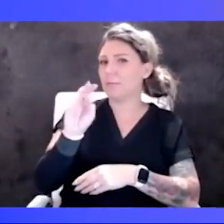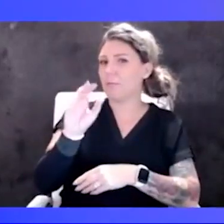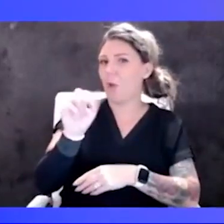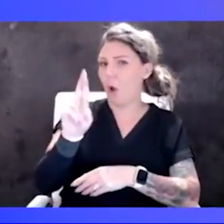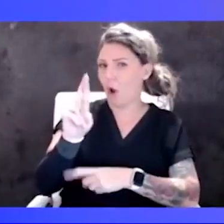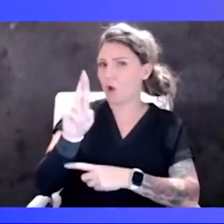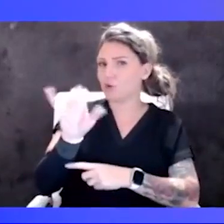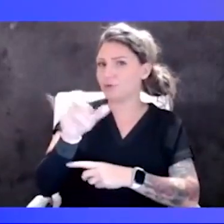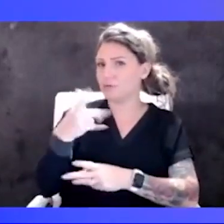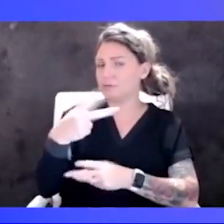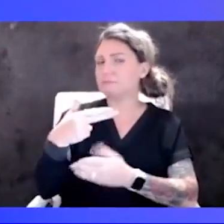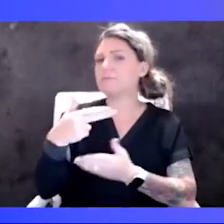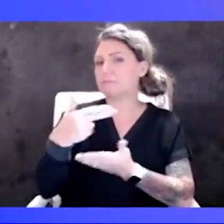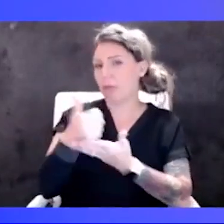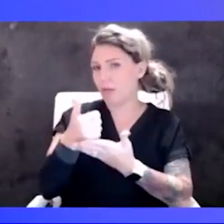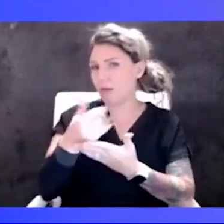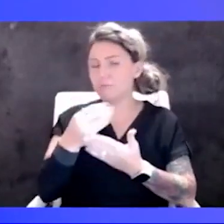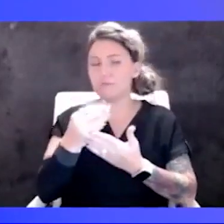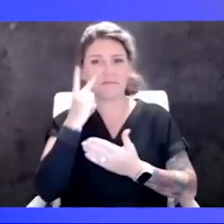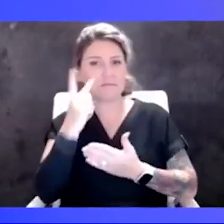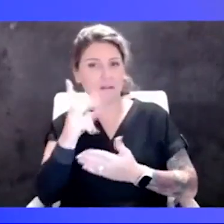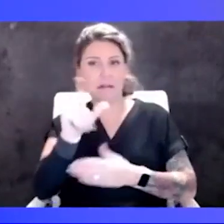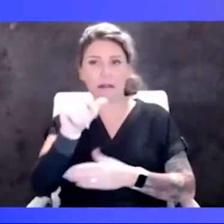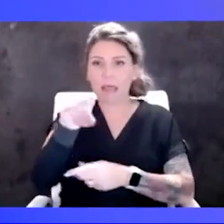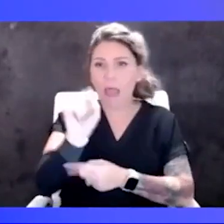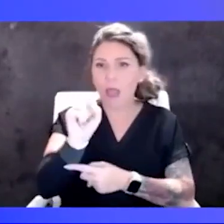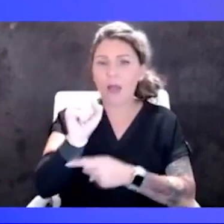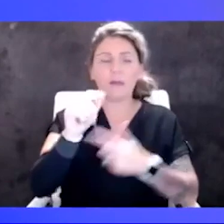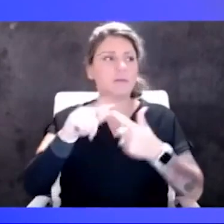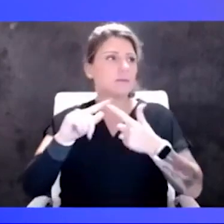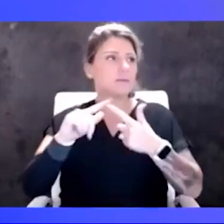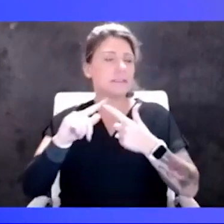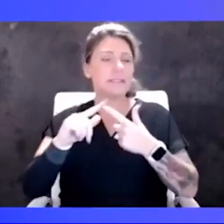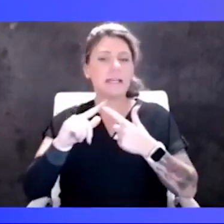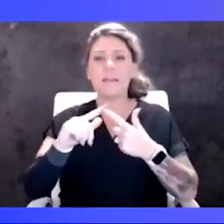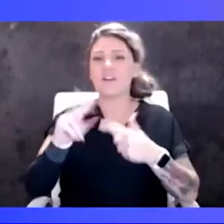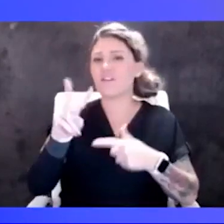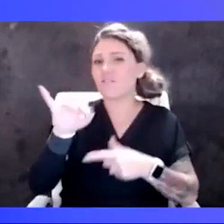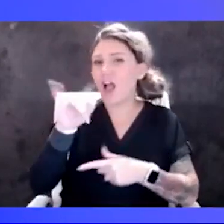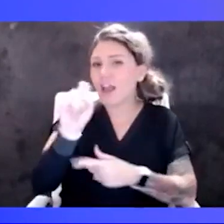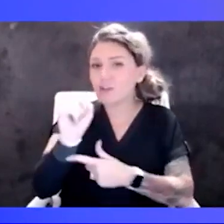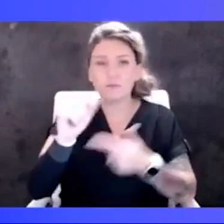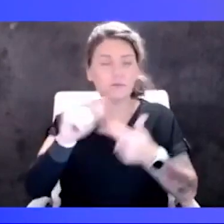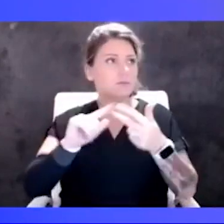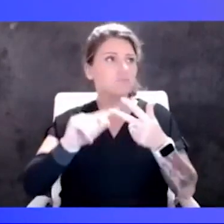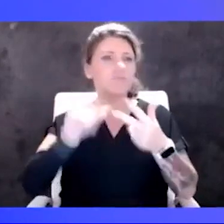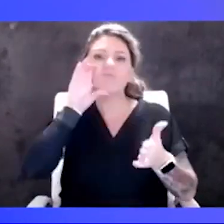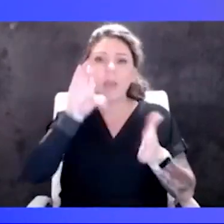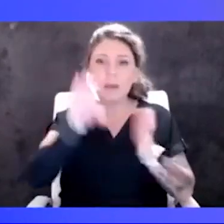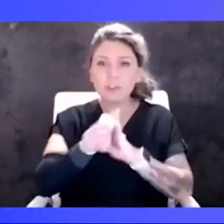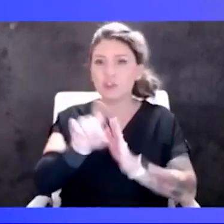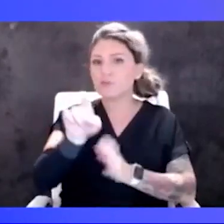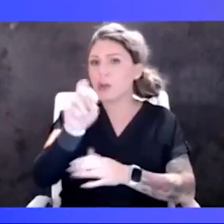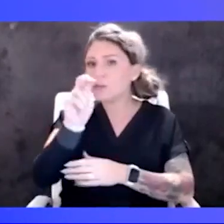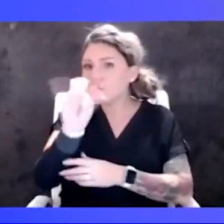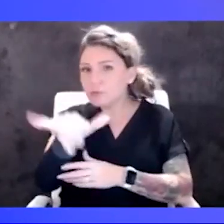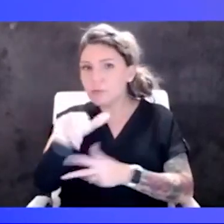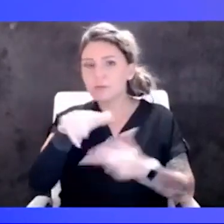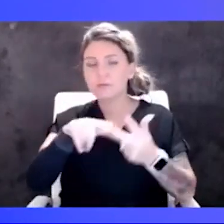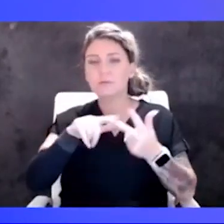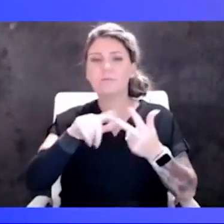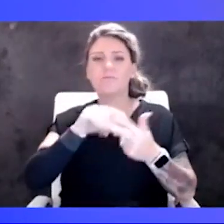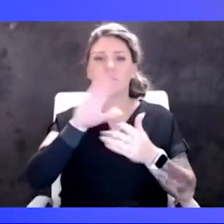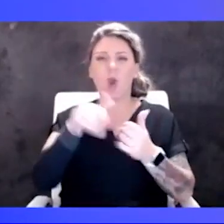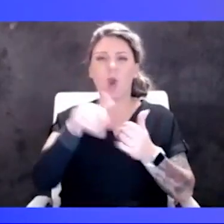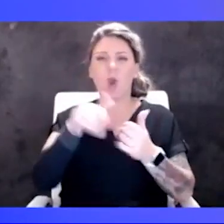see labs and vitals and imaging of our colleagues' patients in Great Bend. And